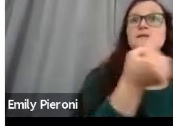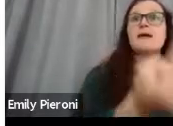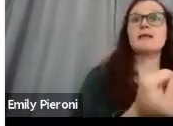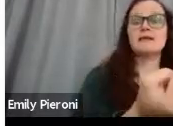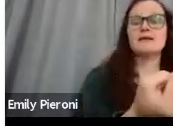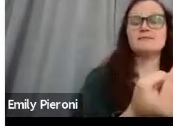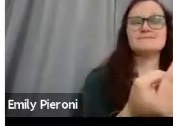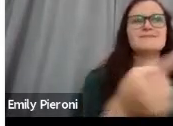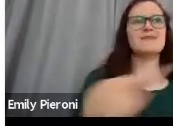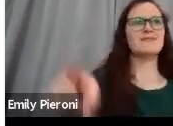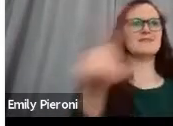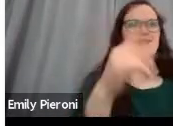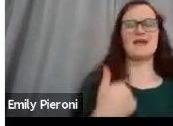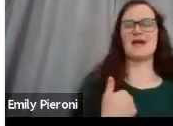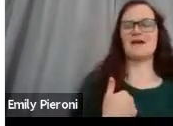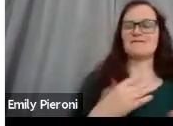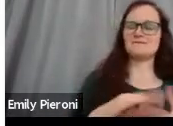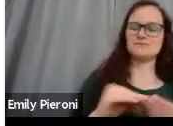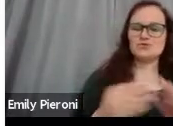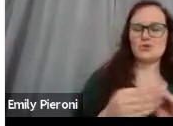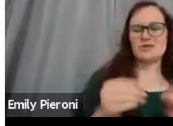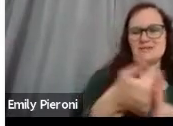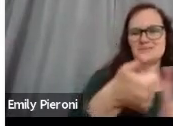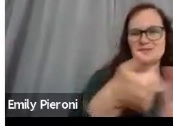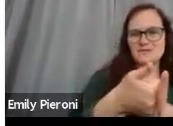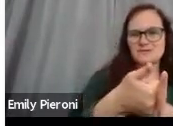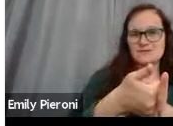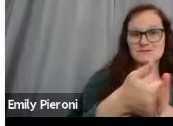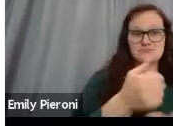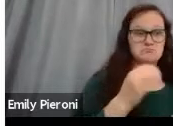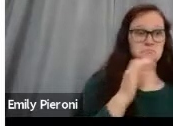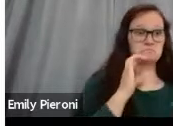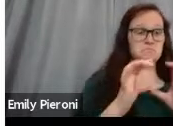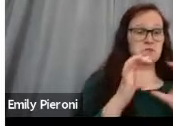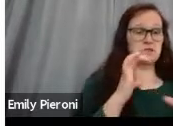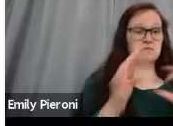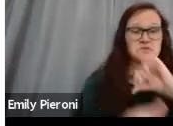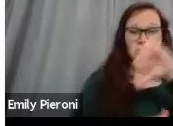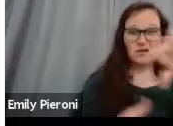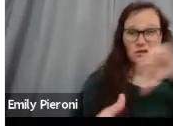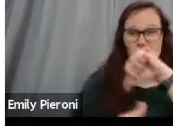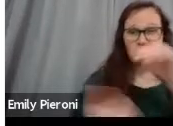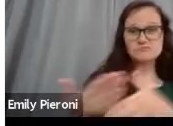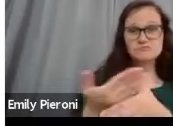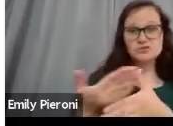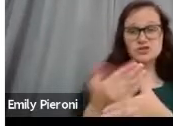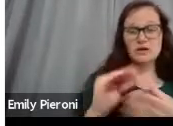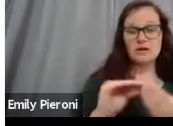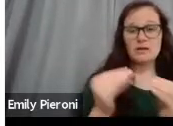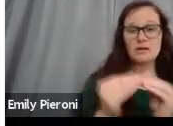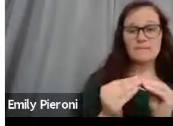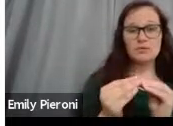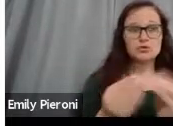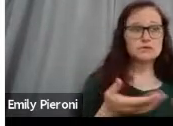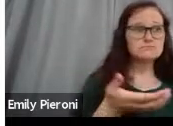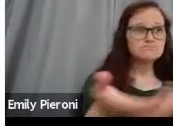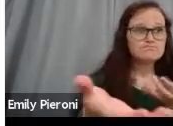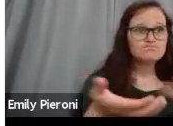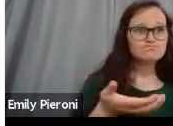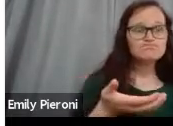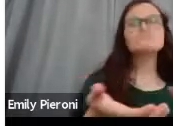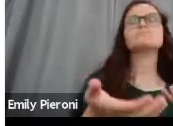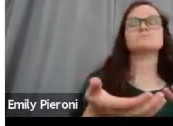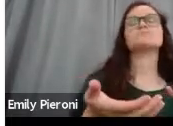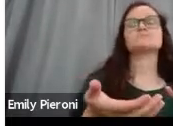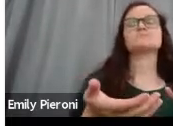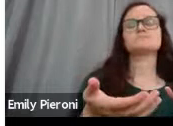to tell. And by communicating with each other and sharing our data in a way that is meaningful to all of us, we're going to